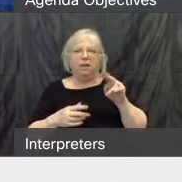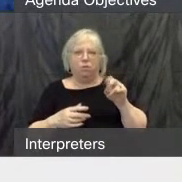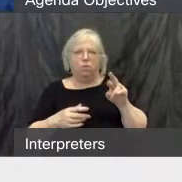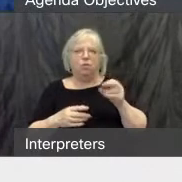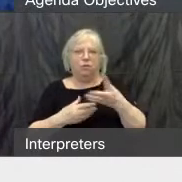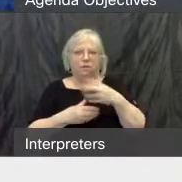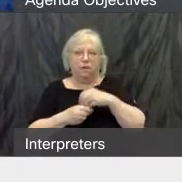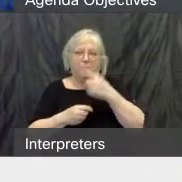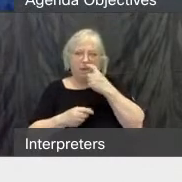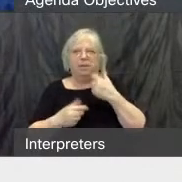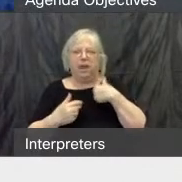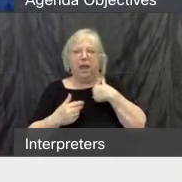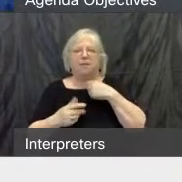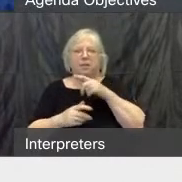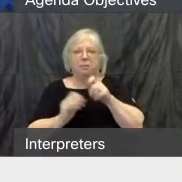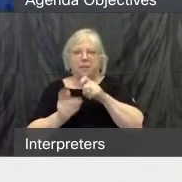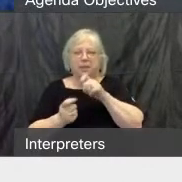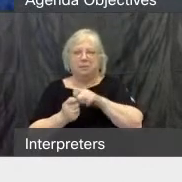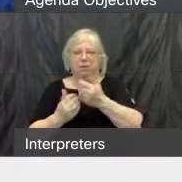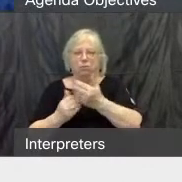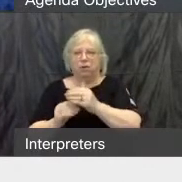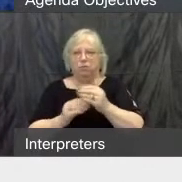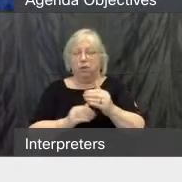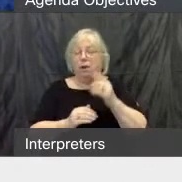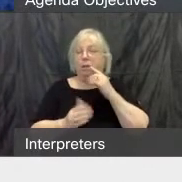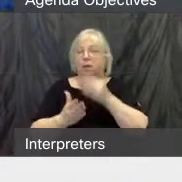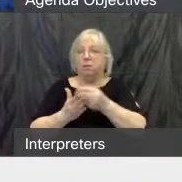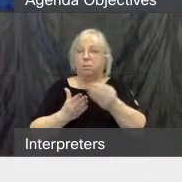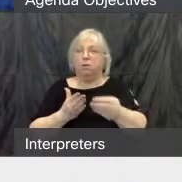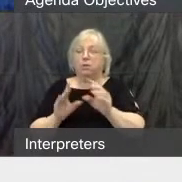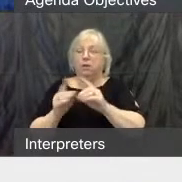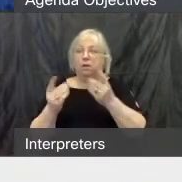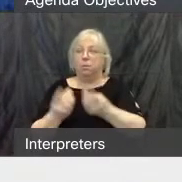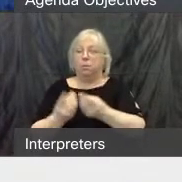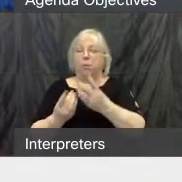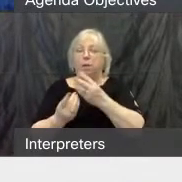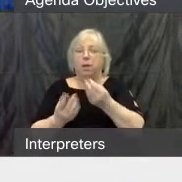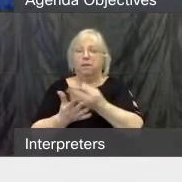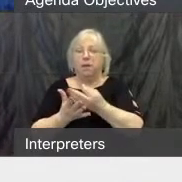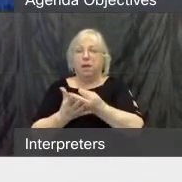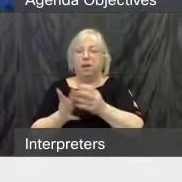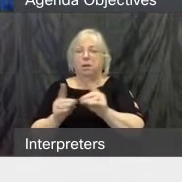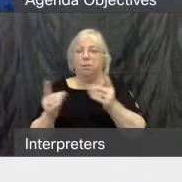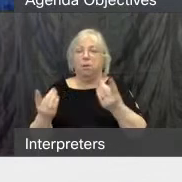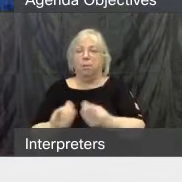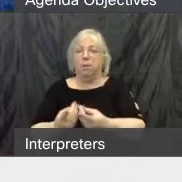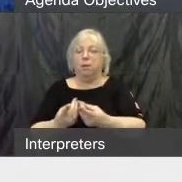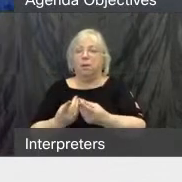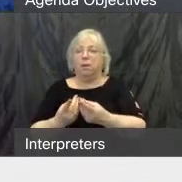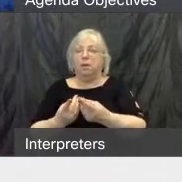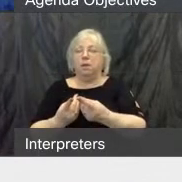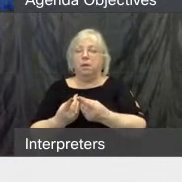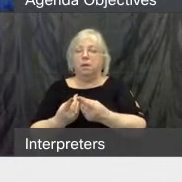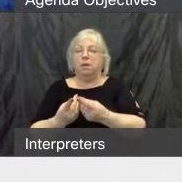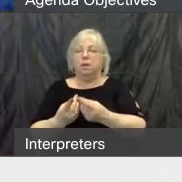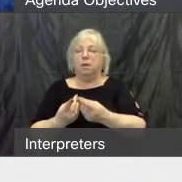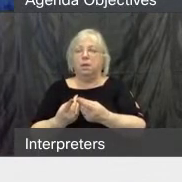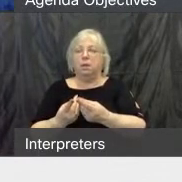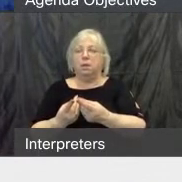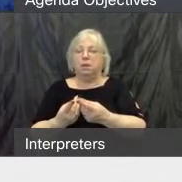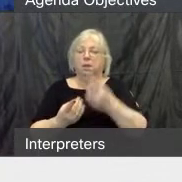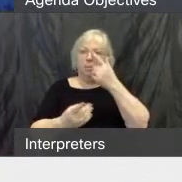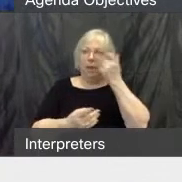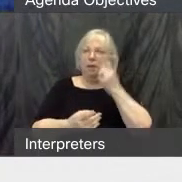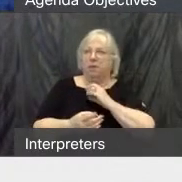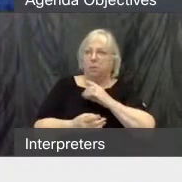I think the purchasing department in the finance department, because of the